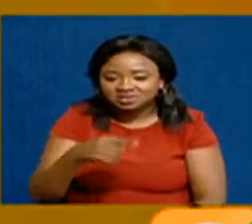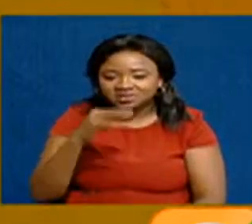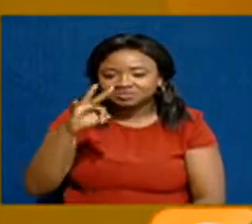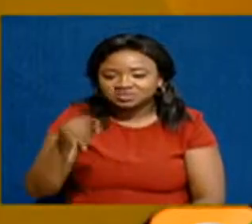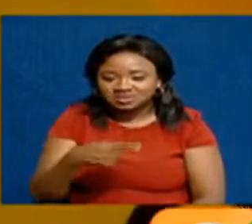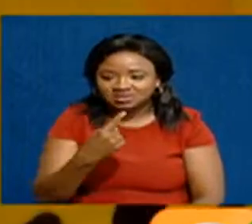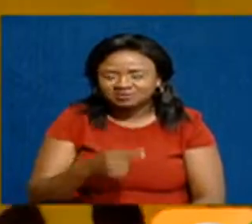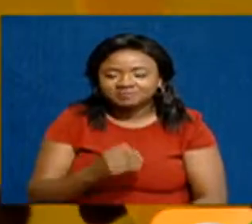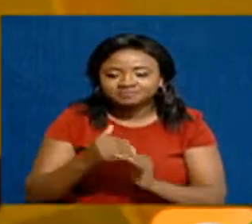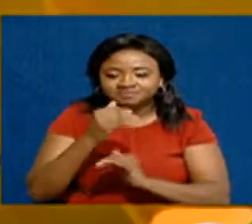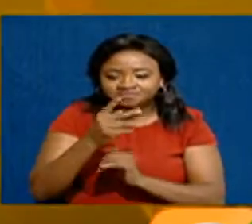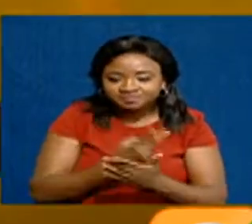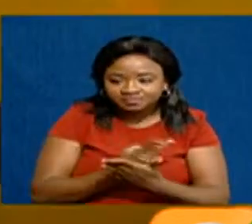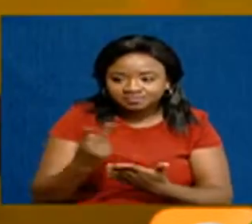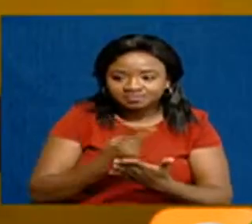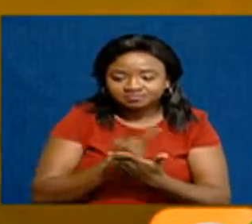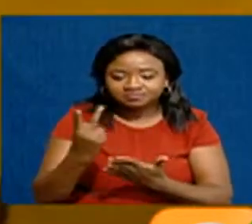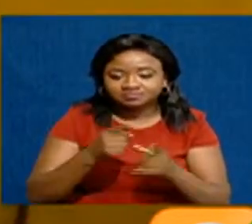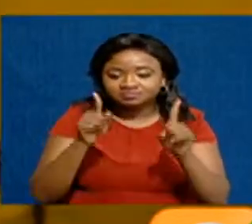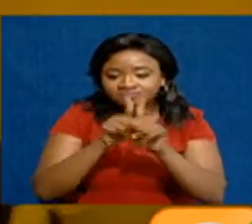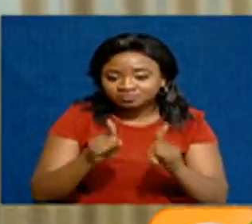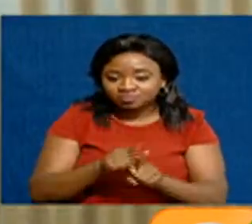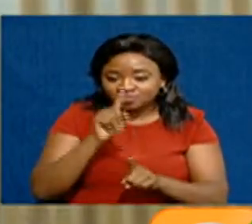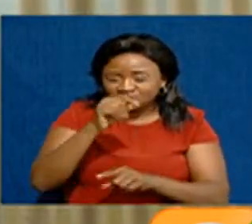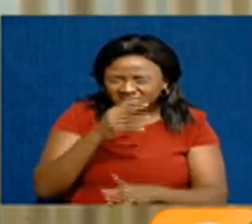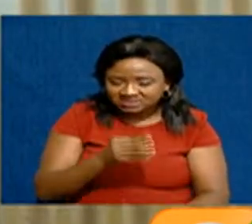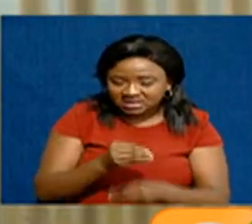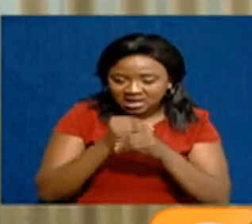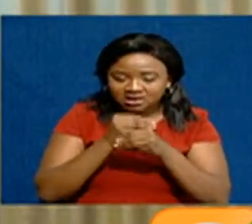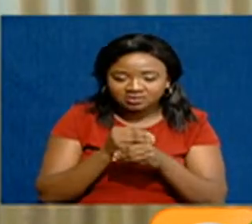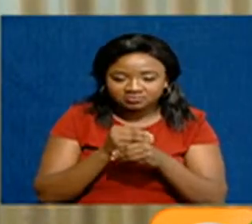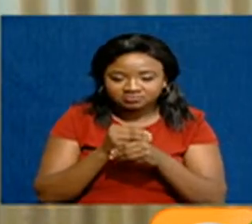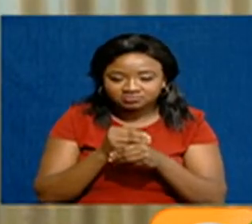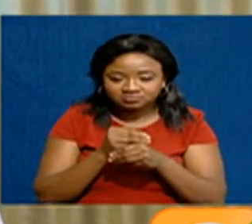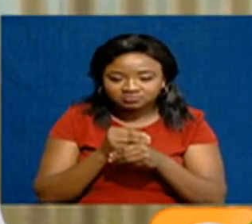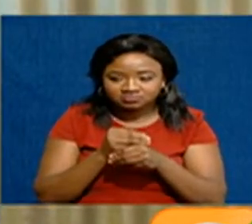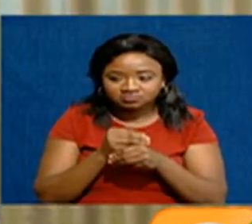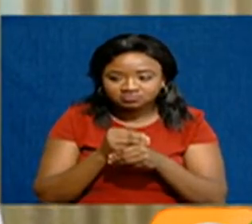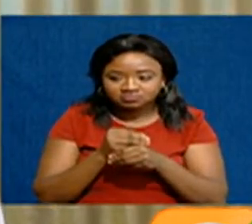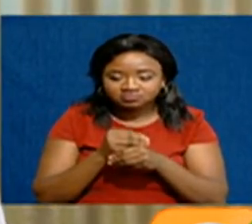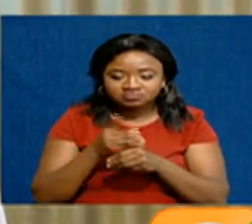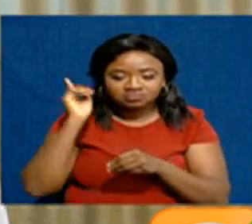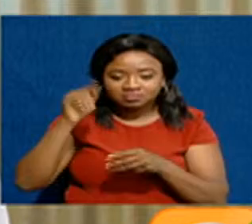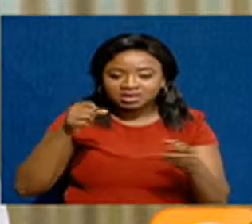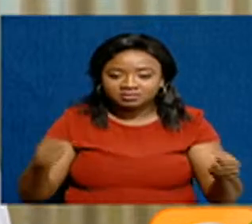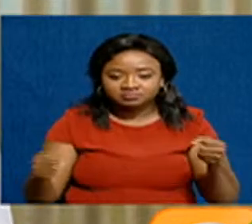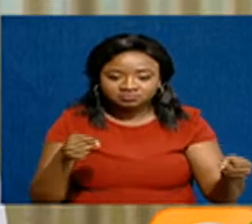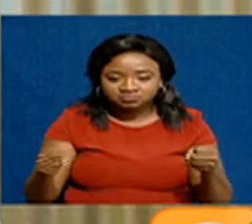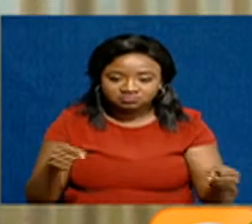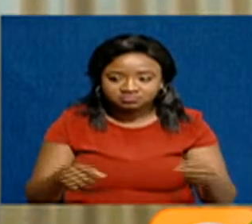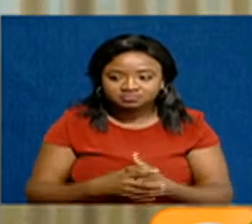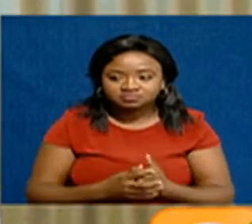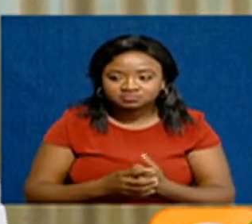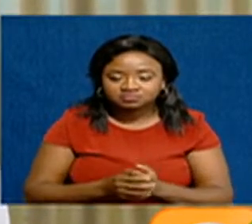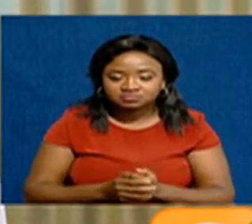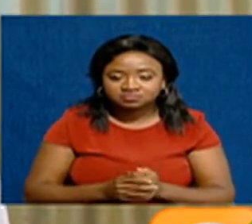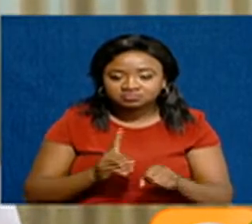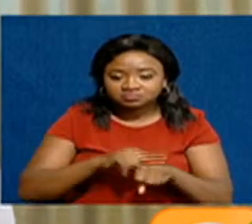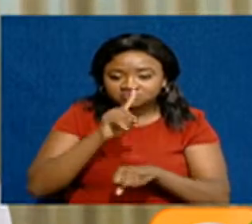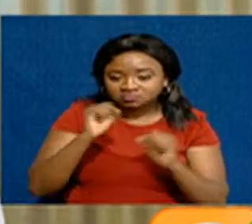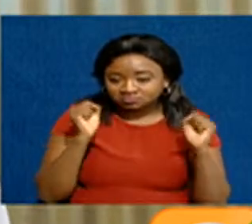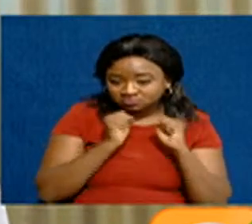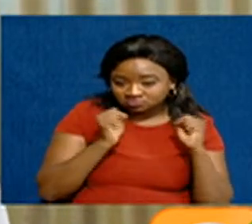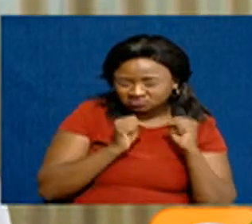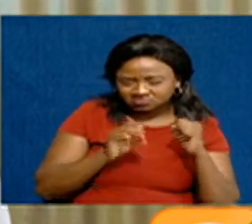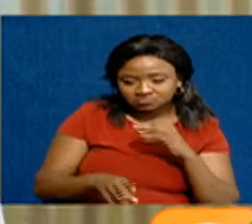then you must also supplement a bit with charcoal. When it's very cold, you